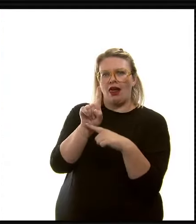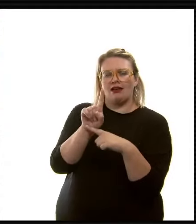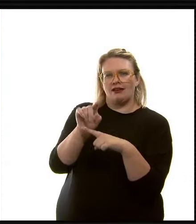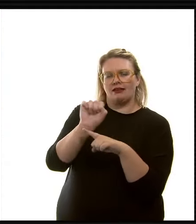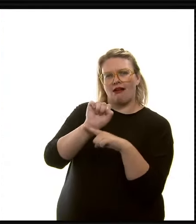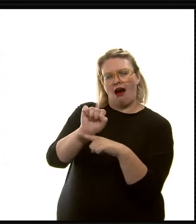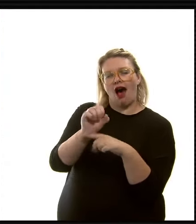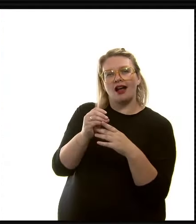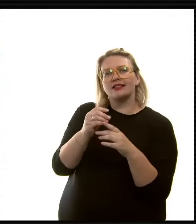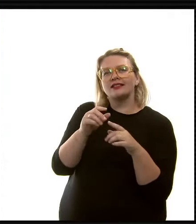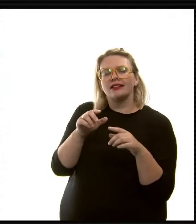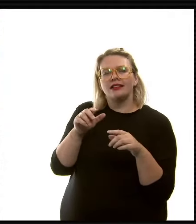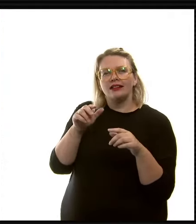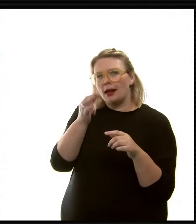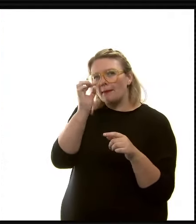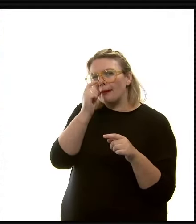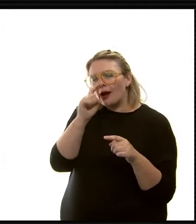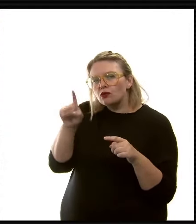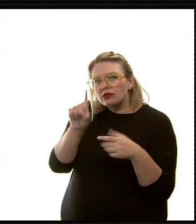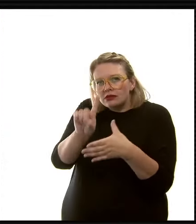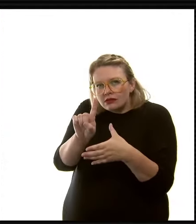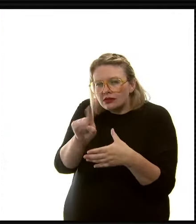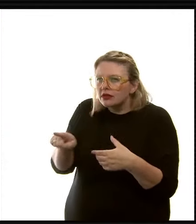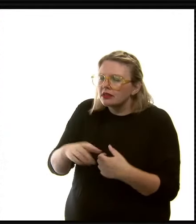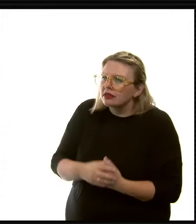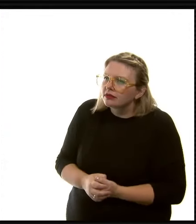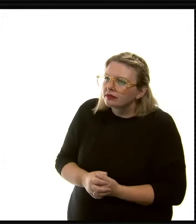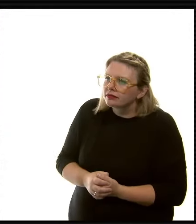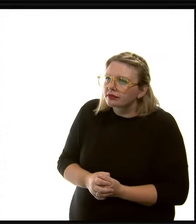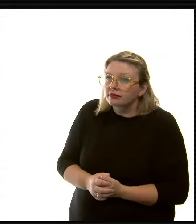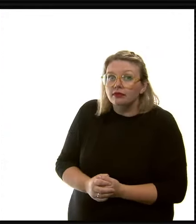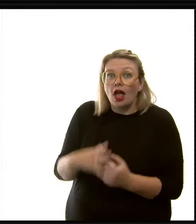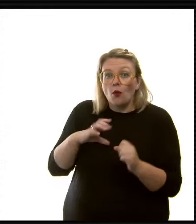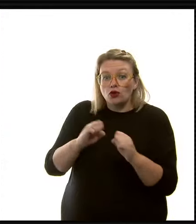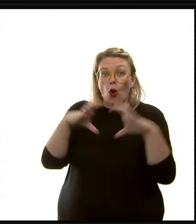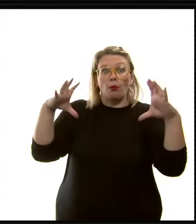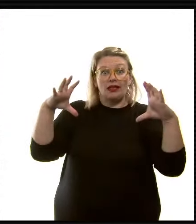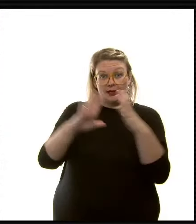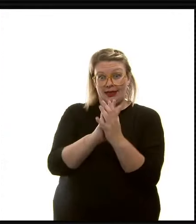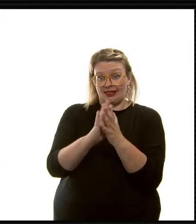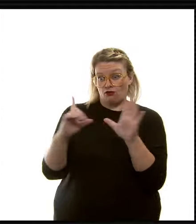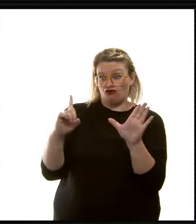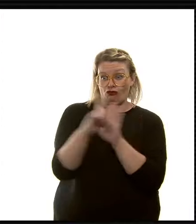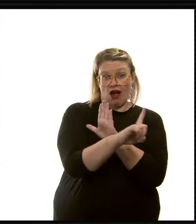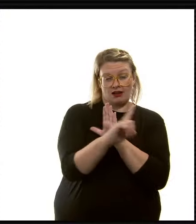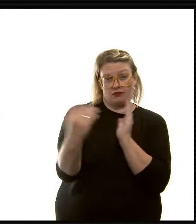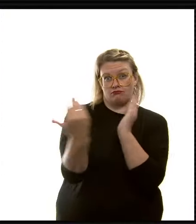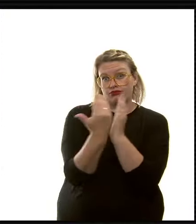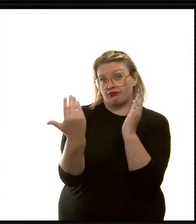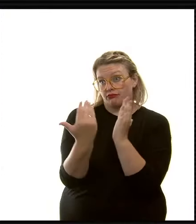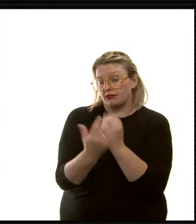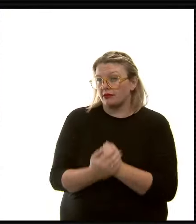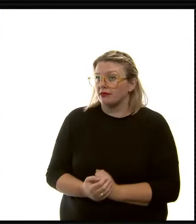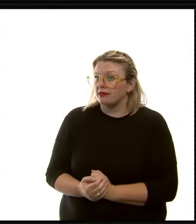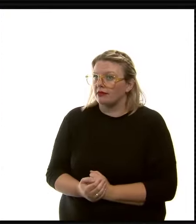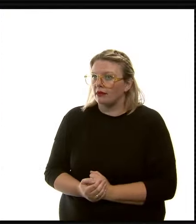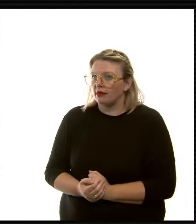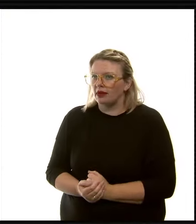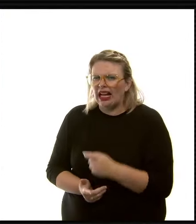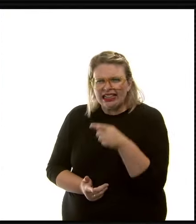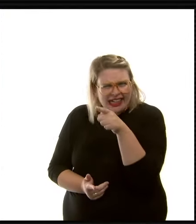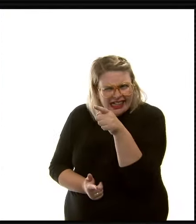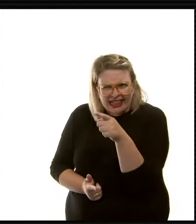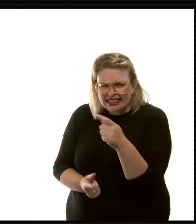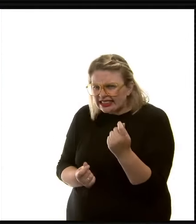mouse. I want my portal to like open so I can run through it, but the lion can't run after me. Nice. Bet this lion's pretty close to me